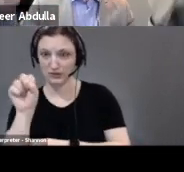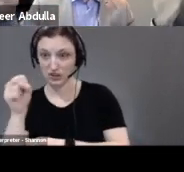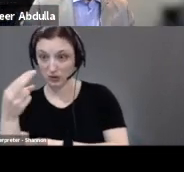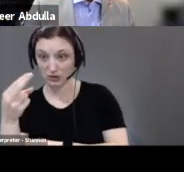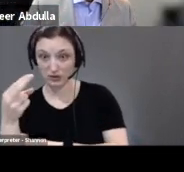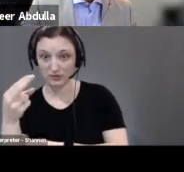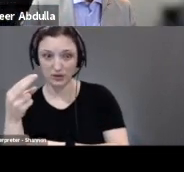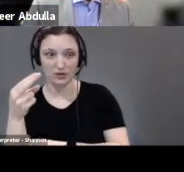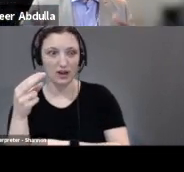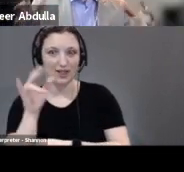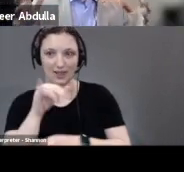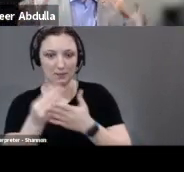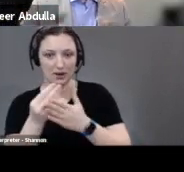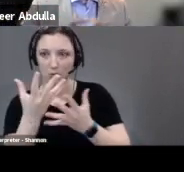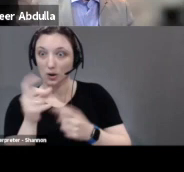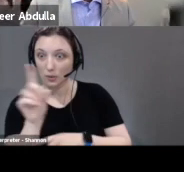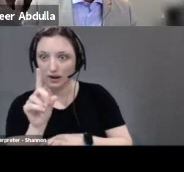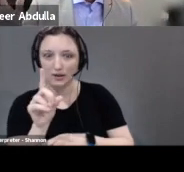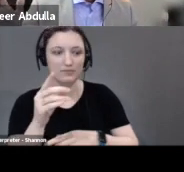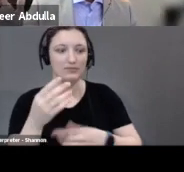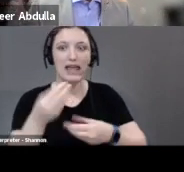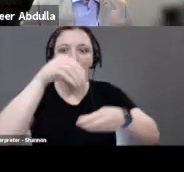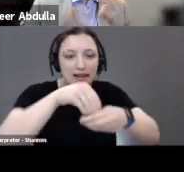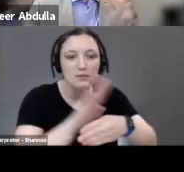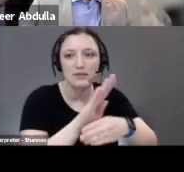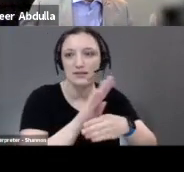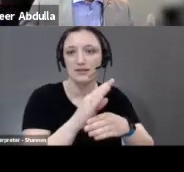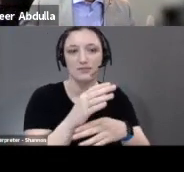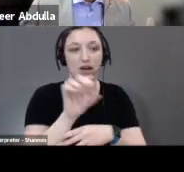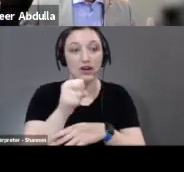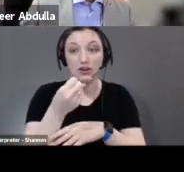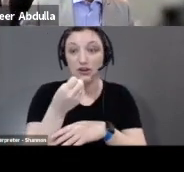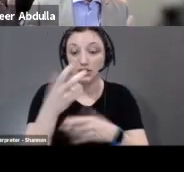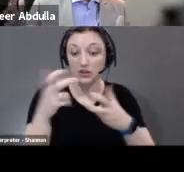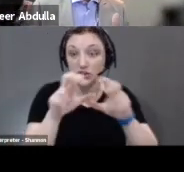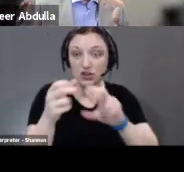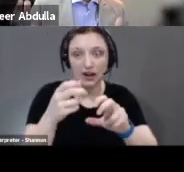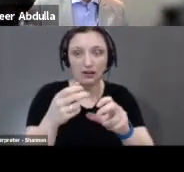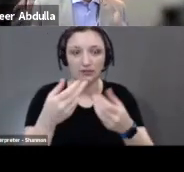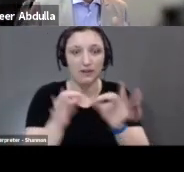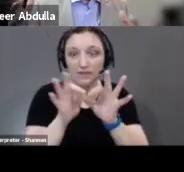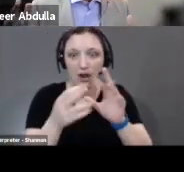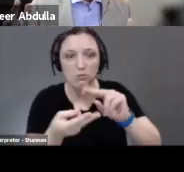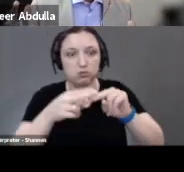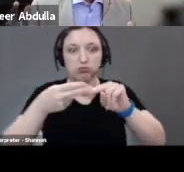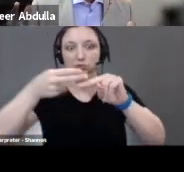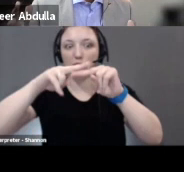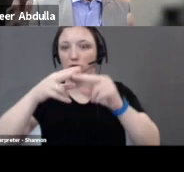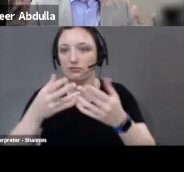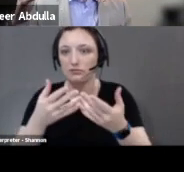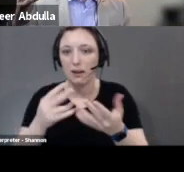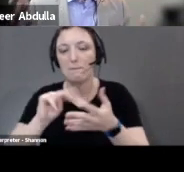business, grow the business, grow the value of the shares, grow the overall value of the business, and that will create greater corporate